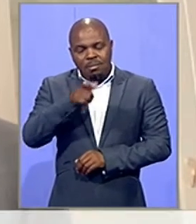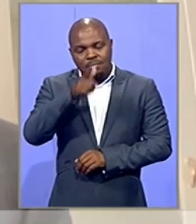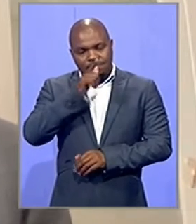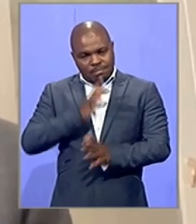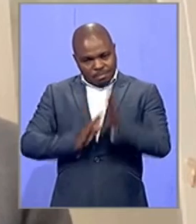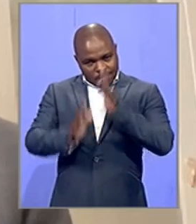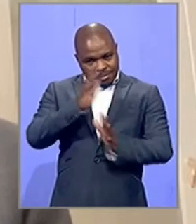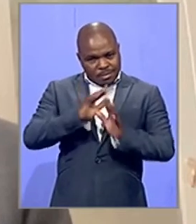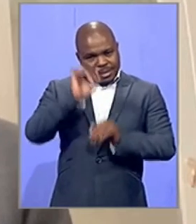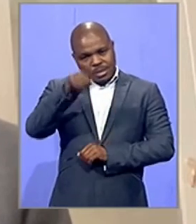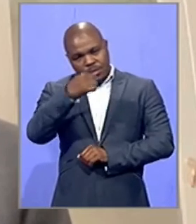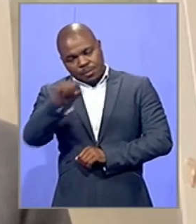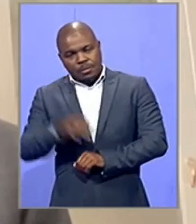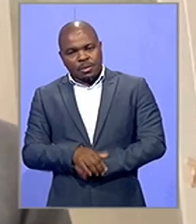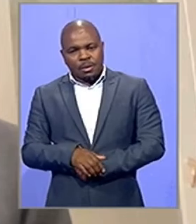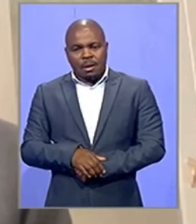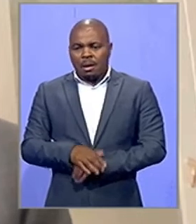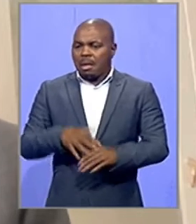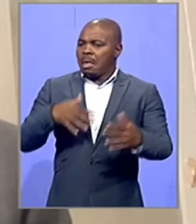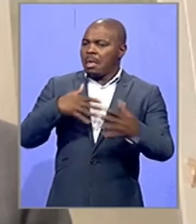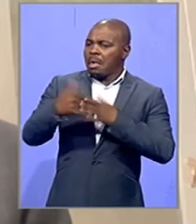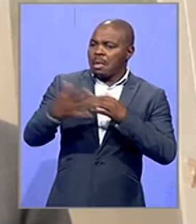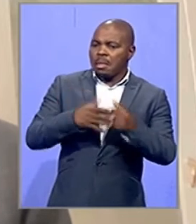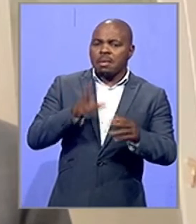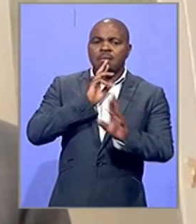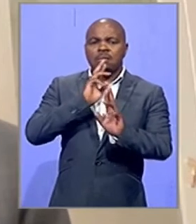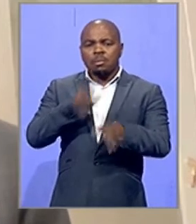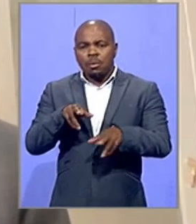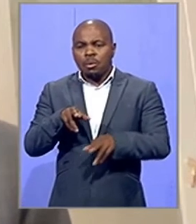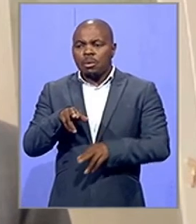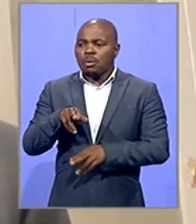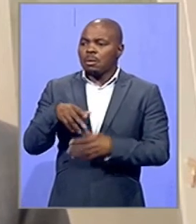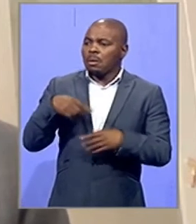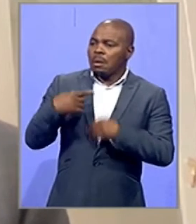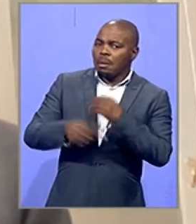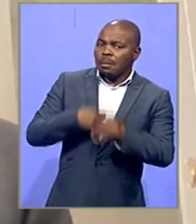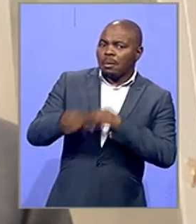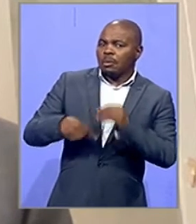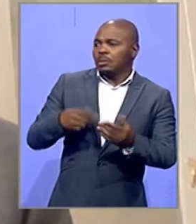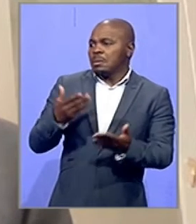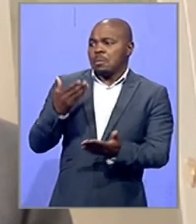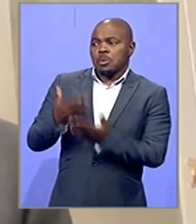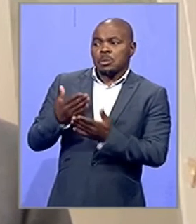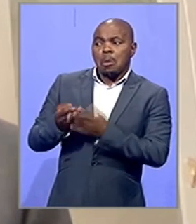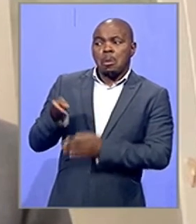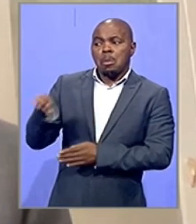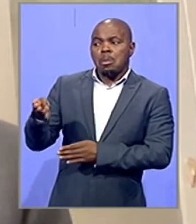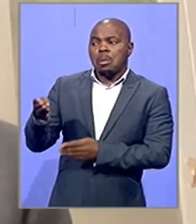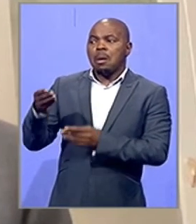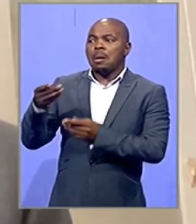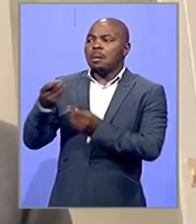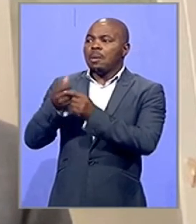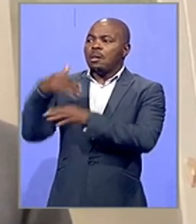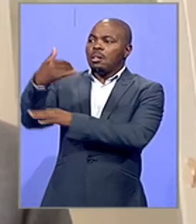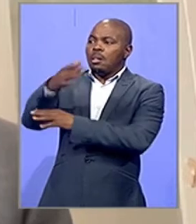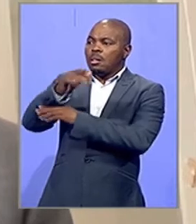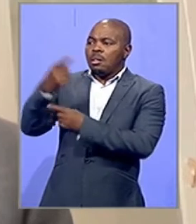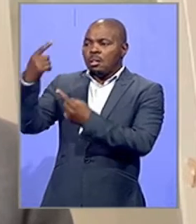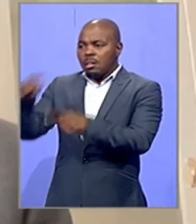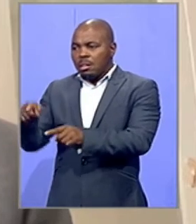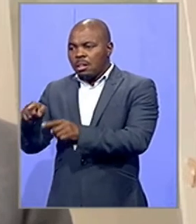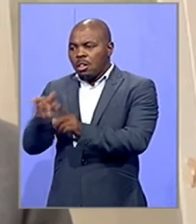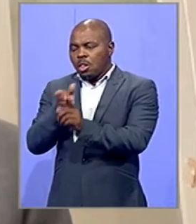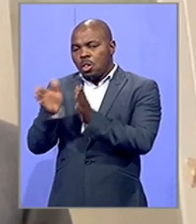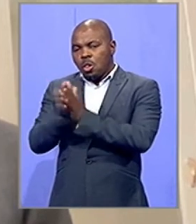get any report of any possible violations of foreign exchange control regulations,